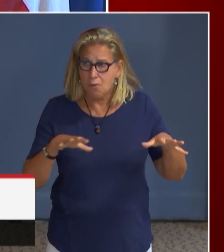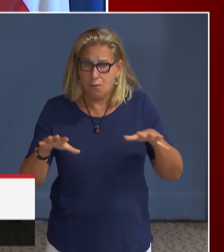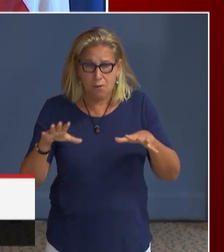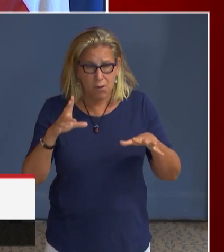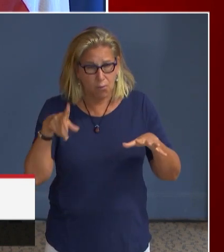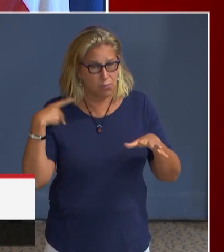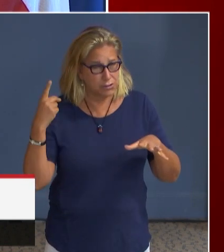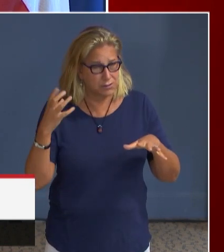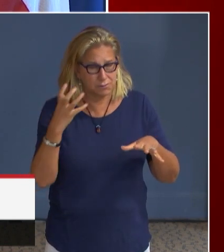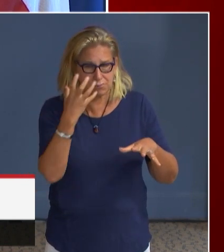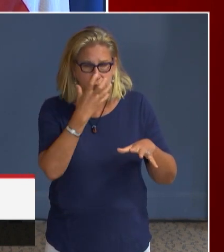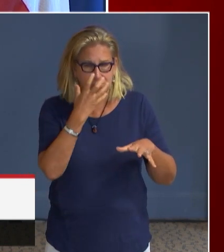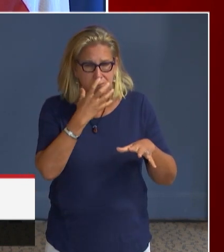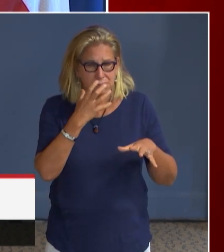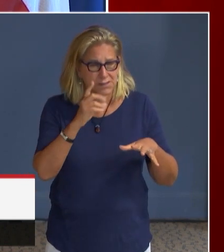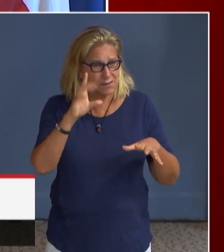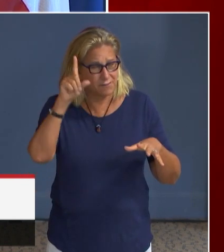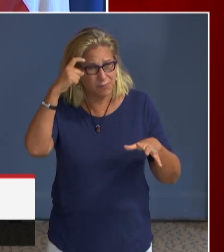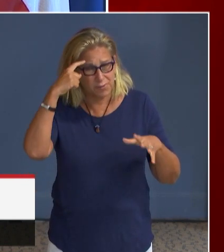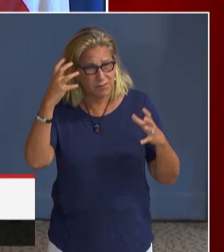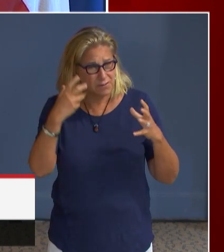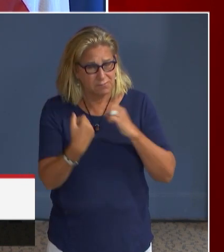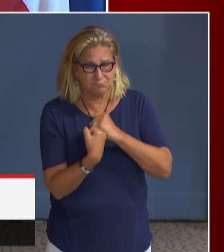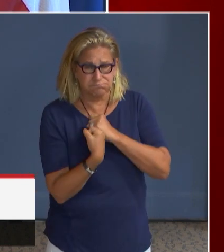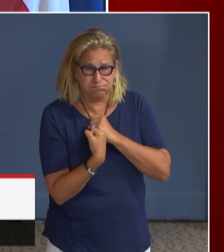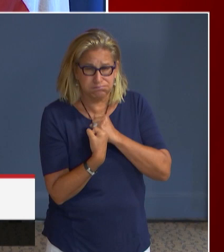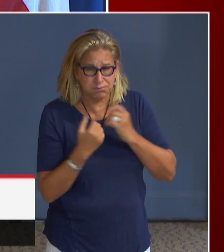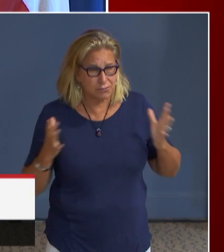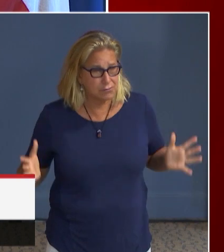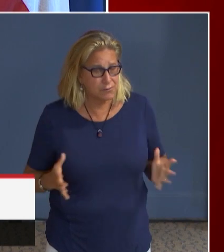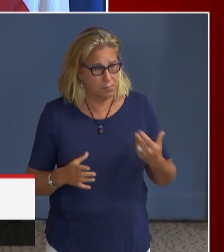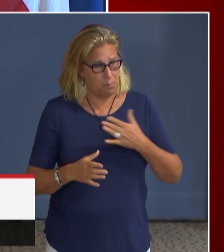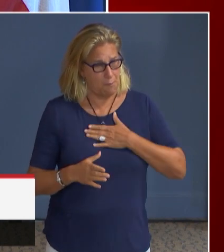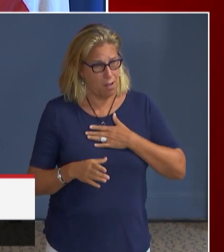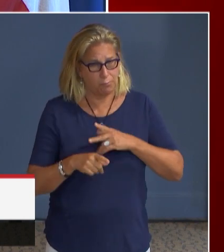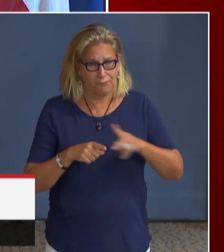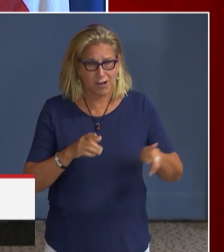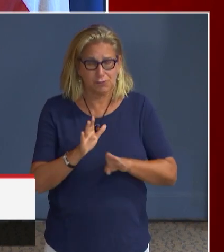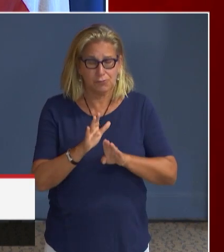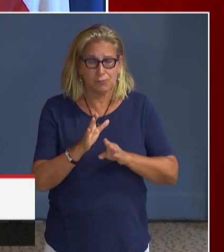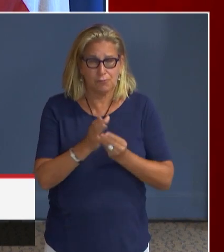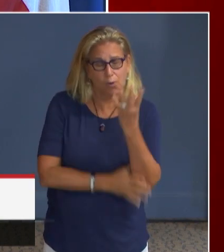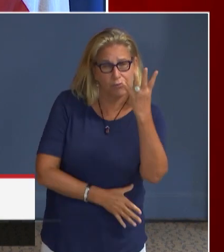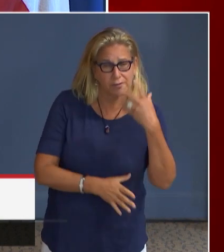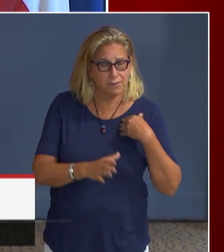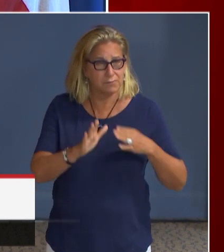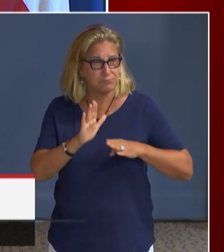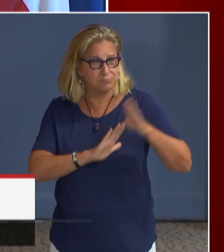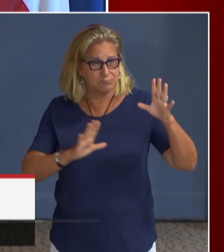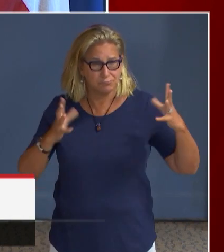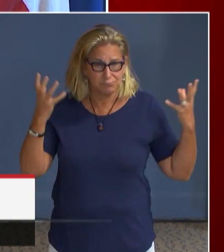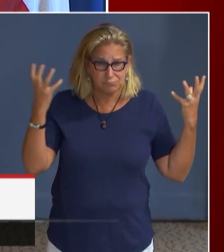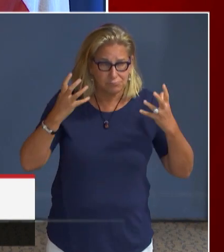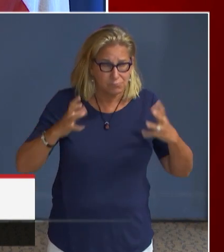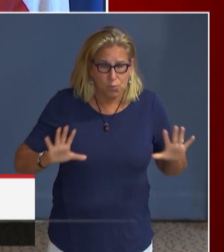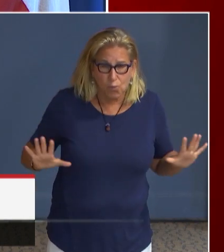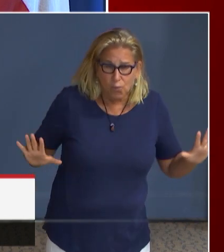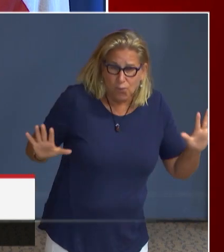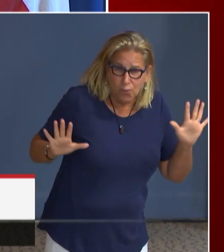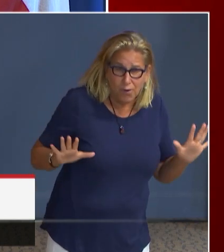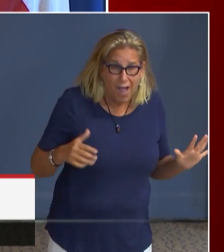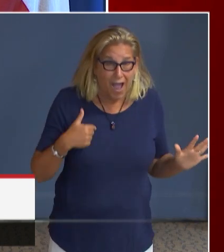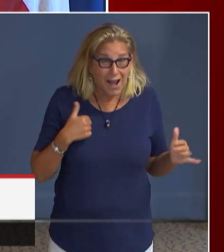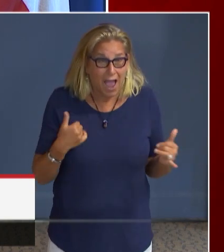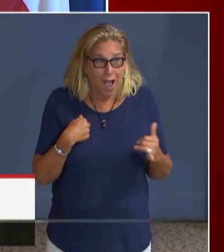supports, and encourages professional development. Now, with one foot firmly against the